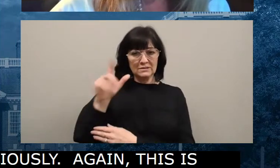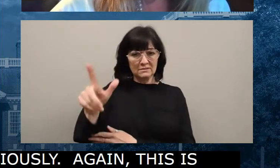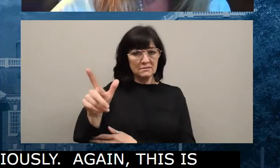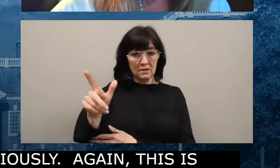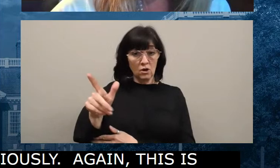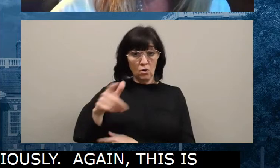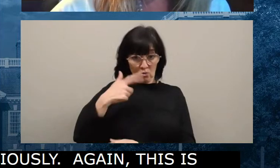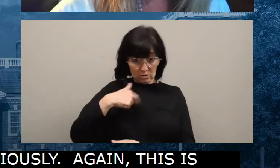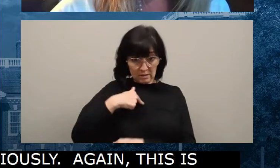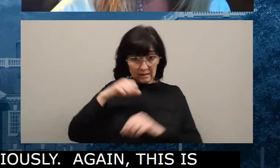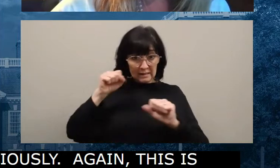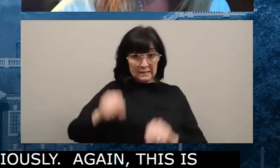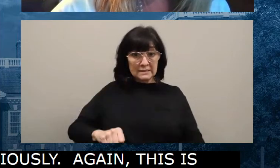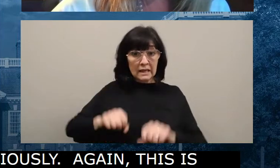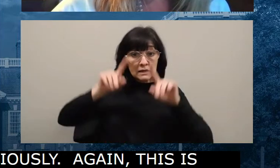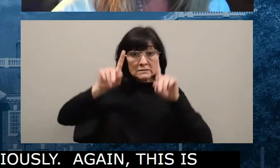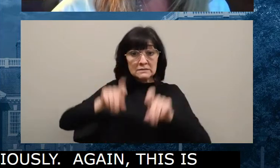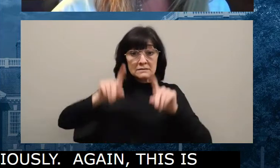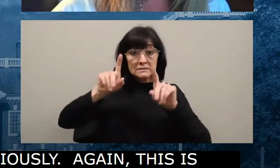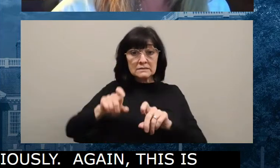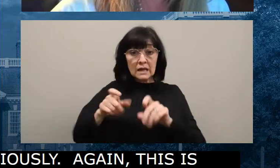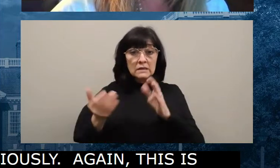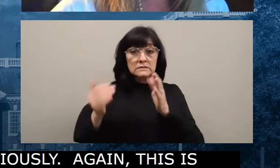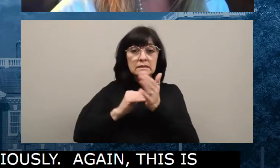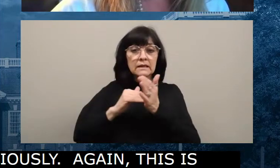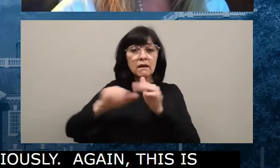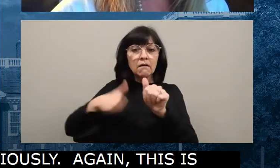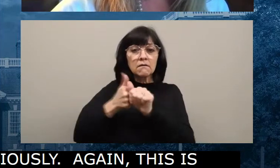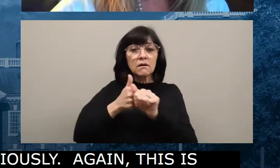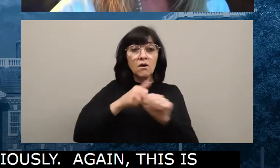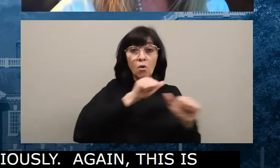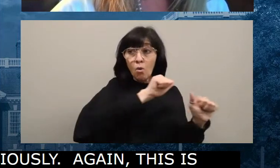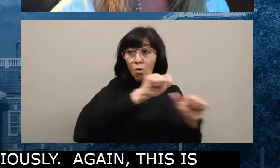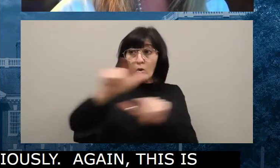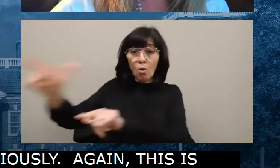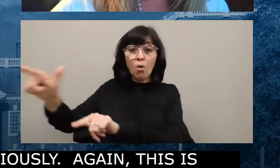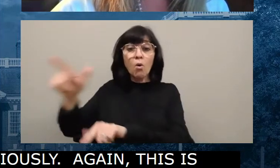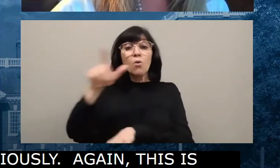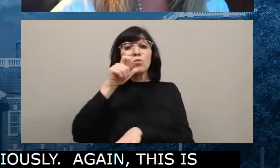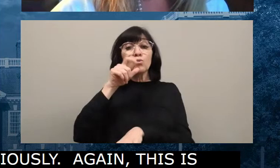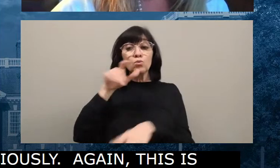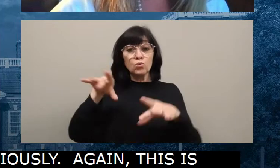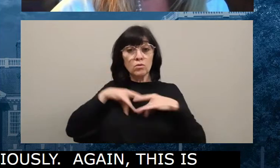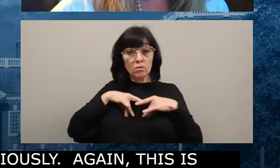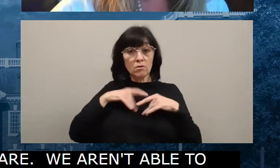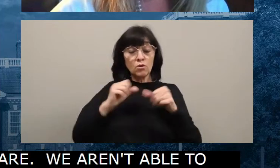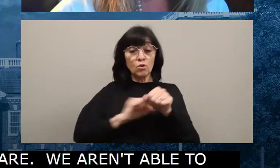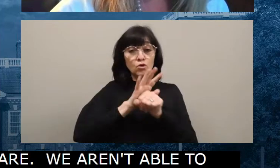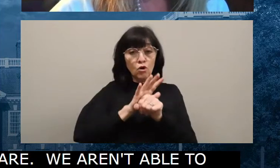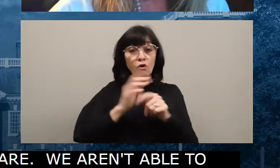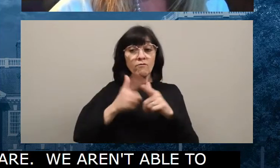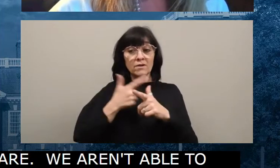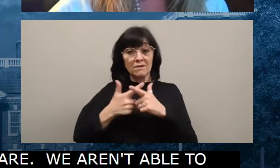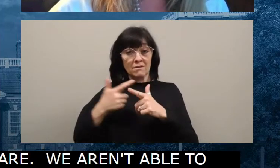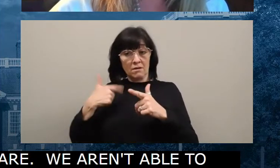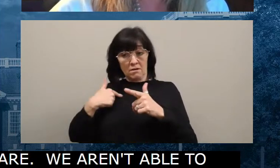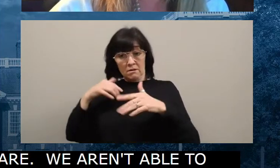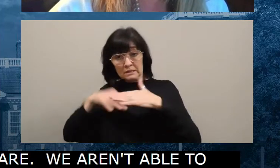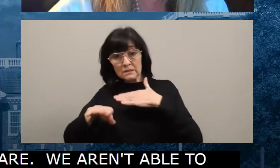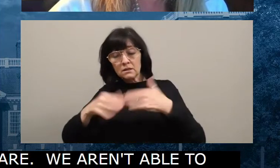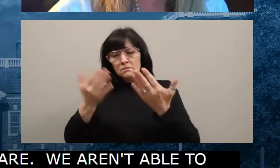sequence all of the positive cases, but it does certainly tell you that we have the variants